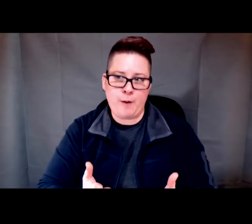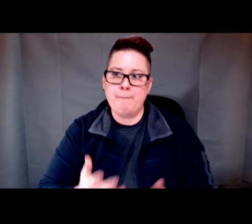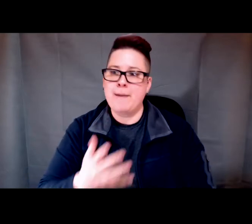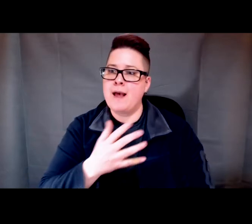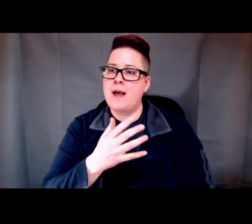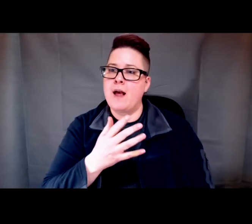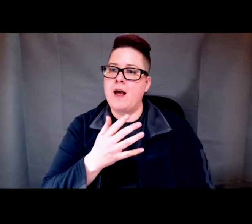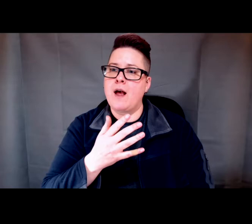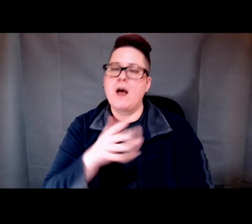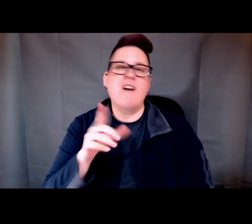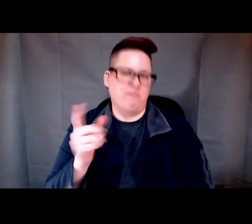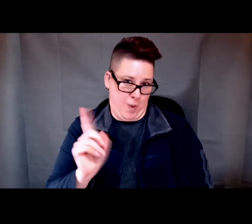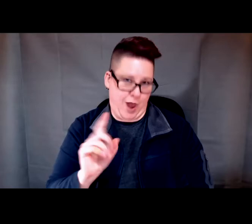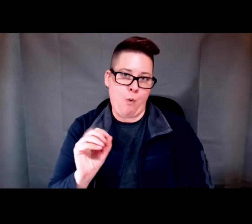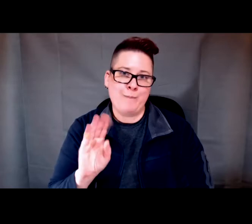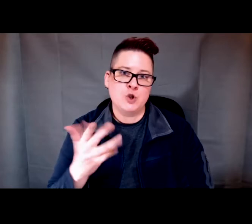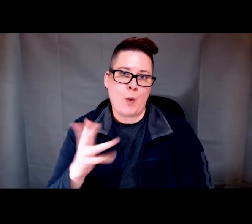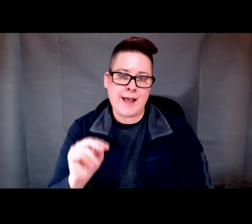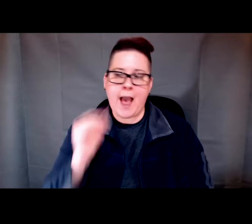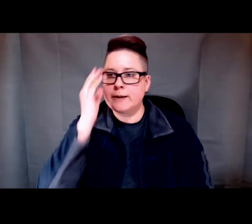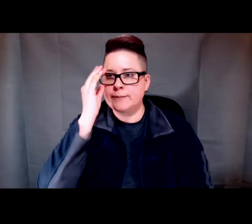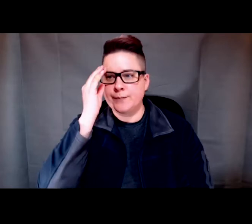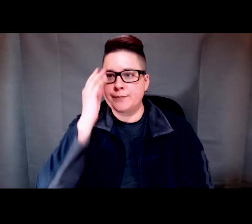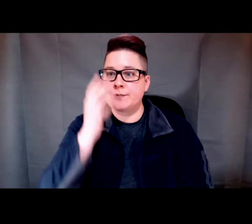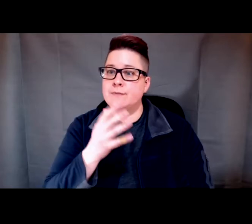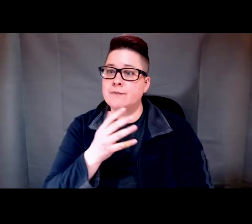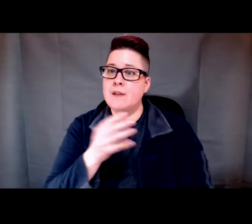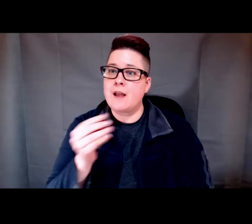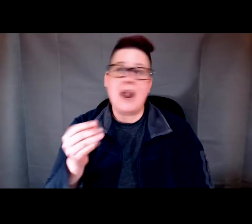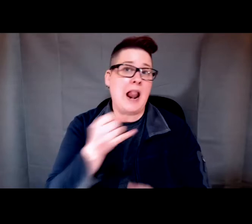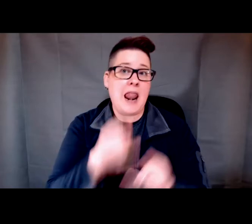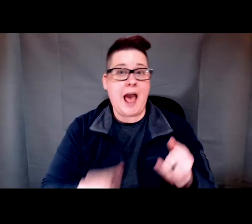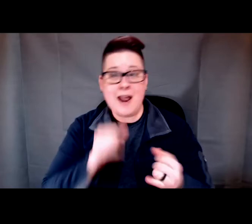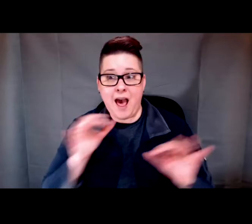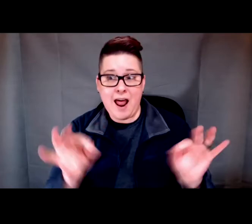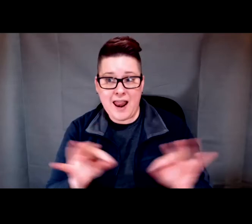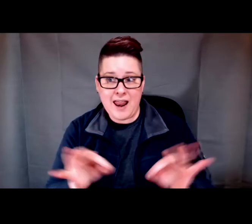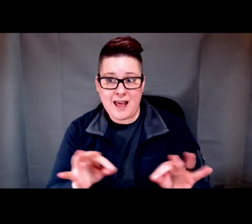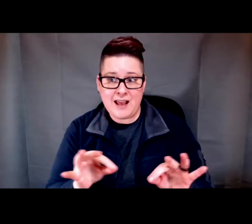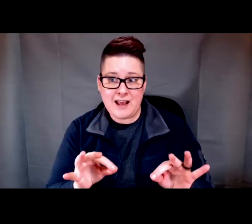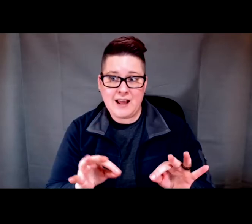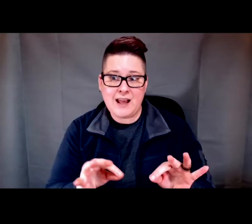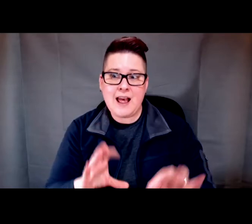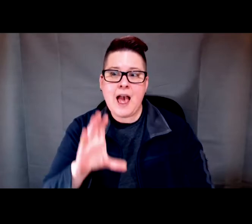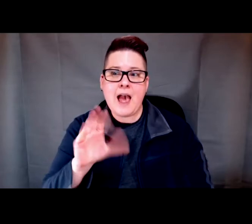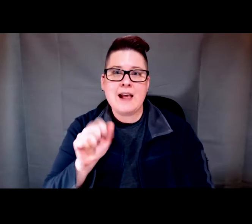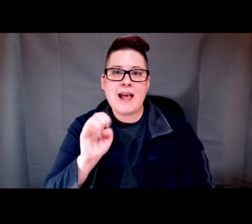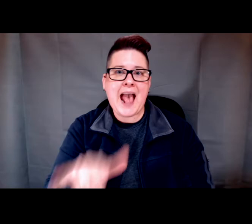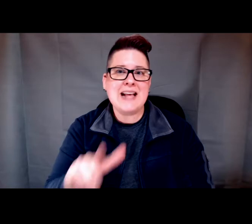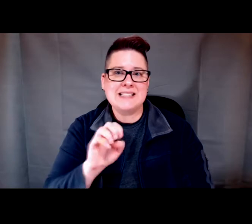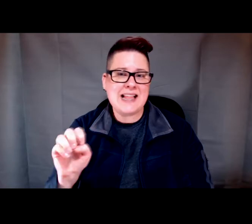in OBGYN. And last but not least, Kizzy Lee, who's an